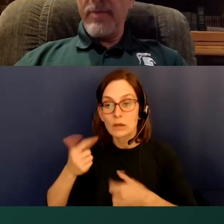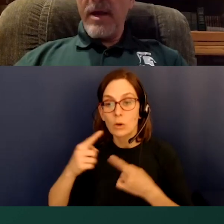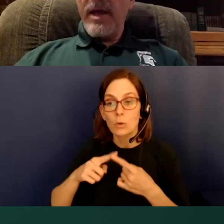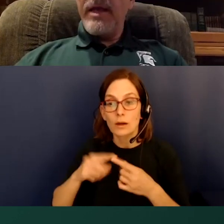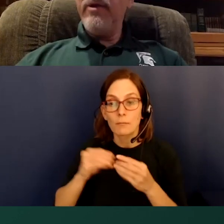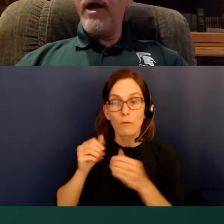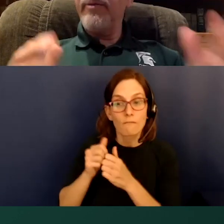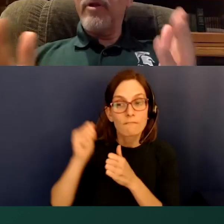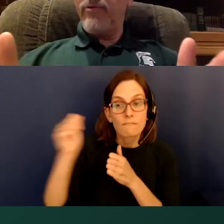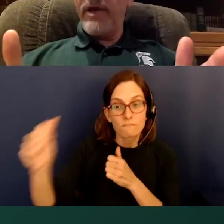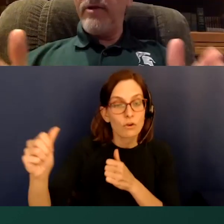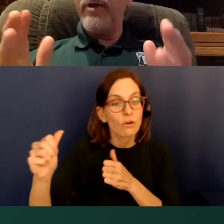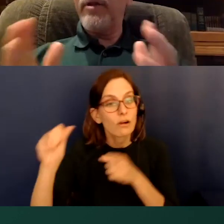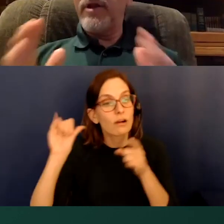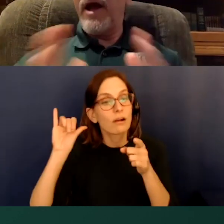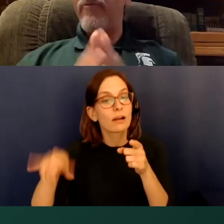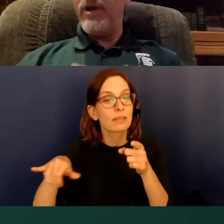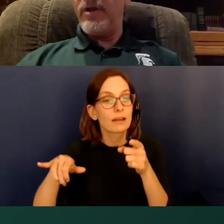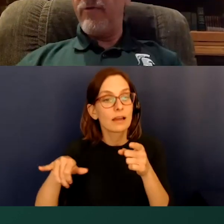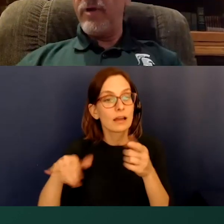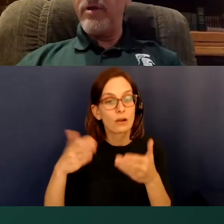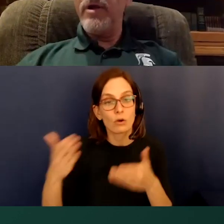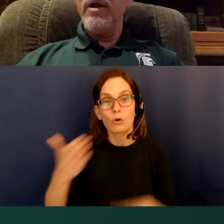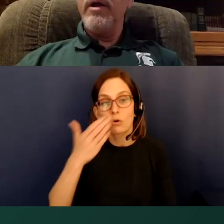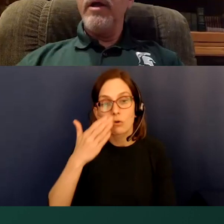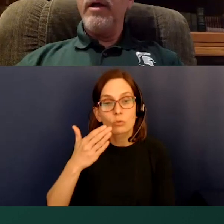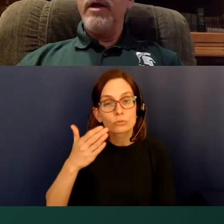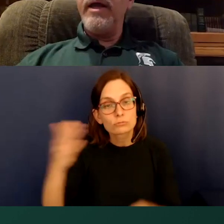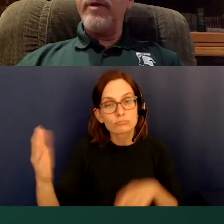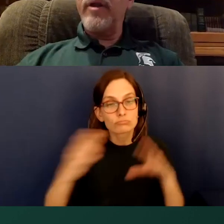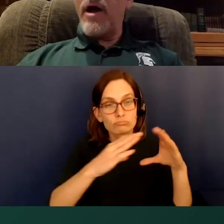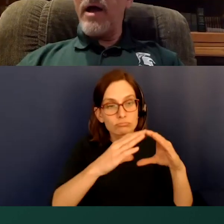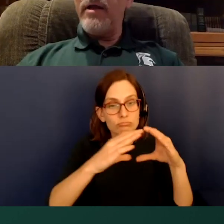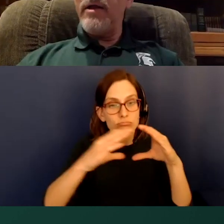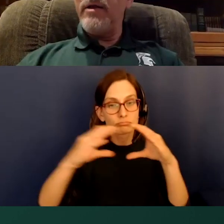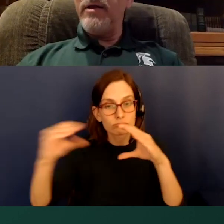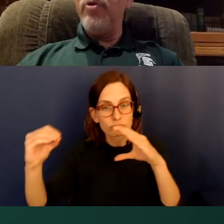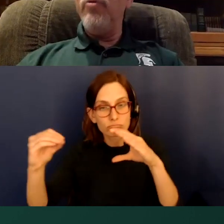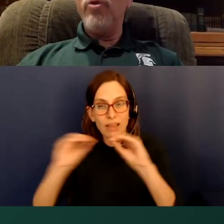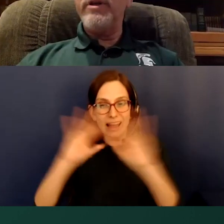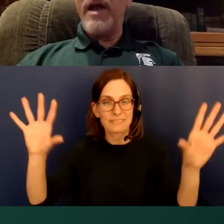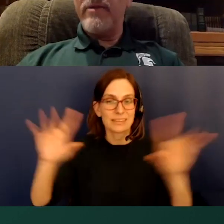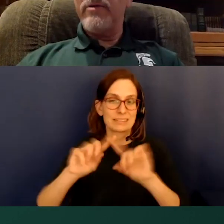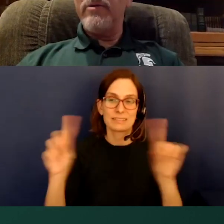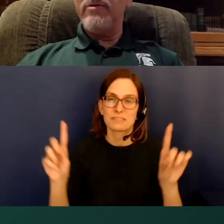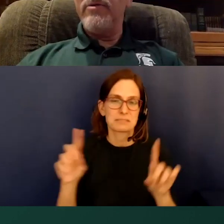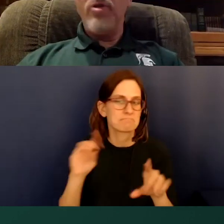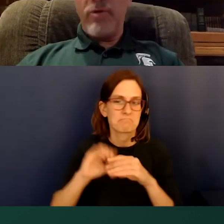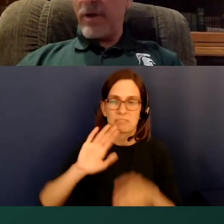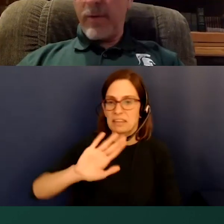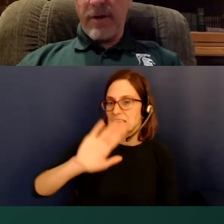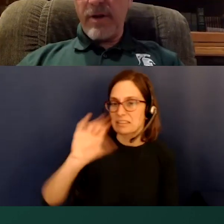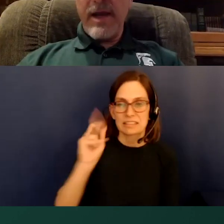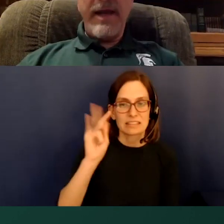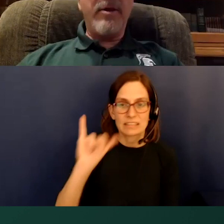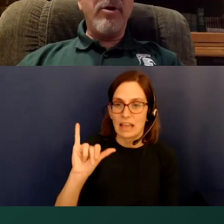size. Here on the screen, this is an obvious difference. In the sky, you would not